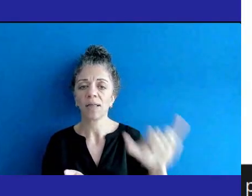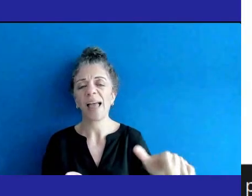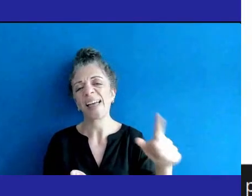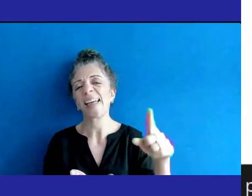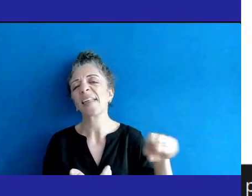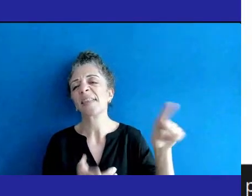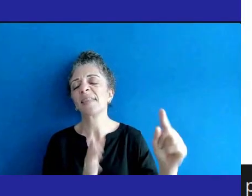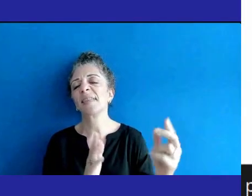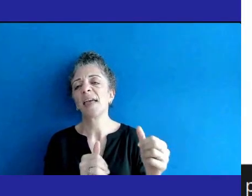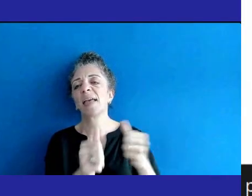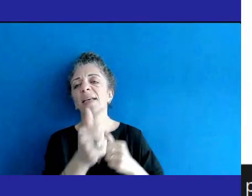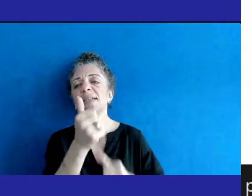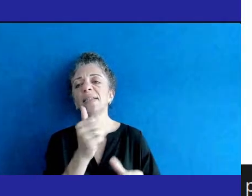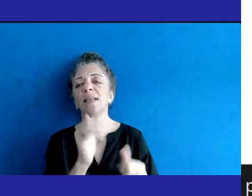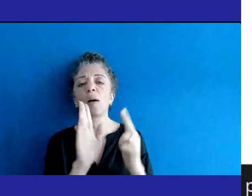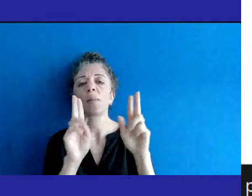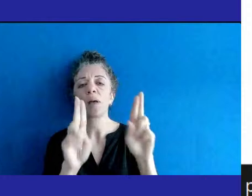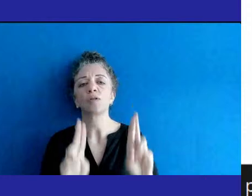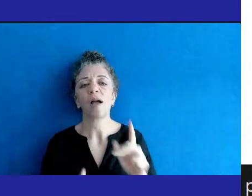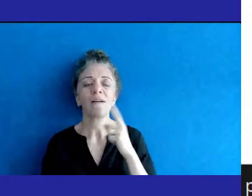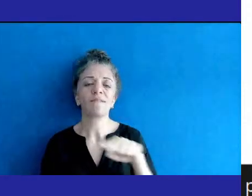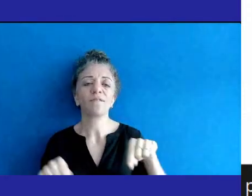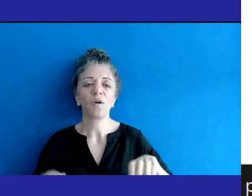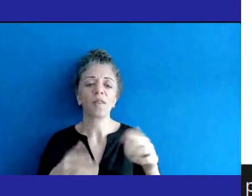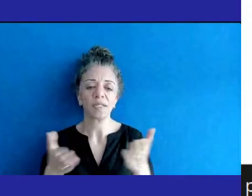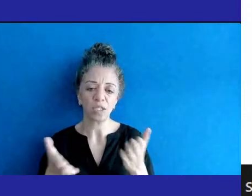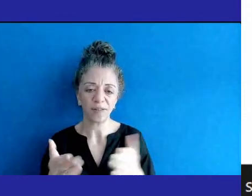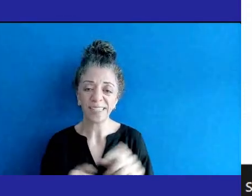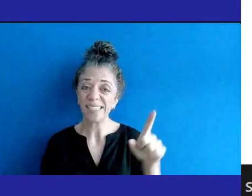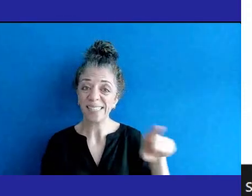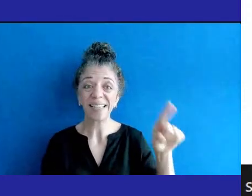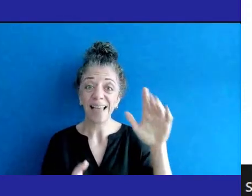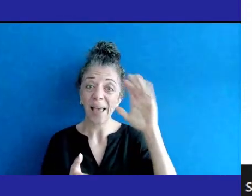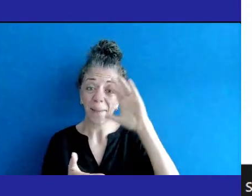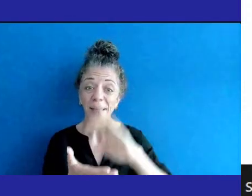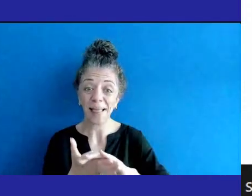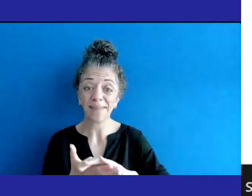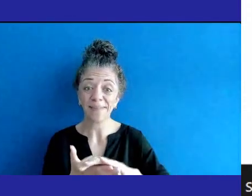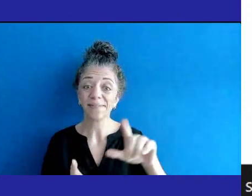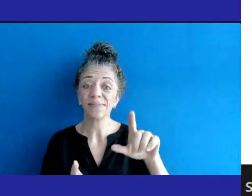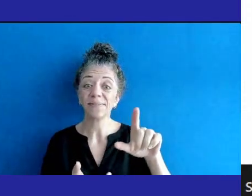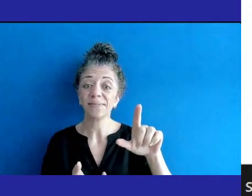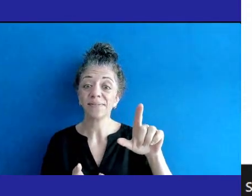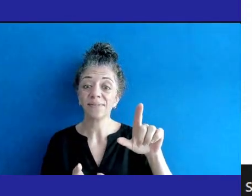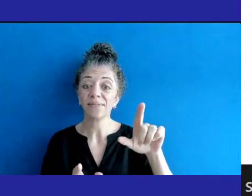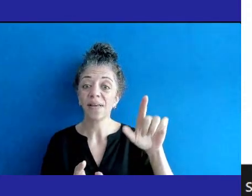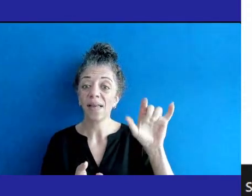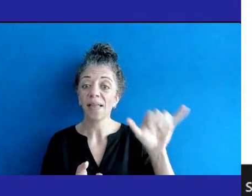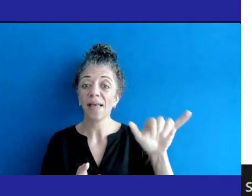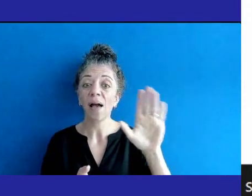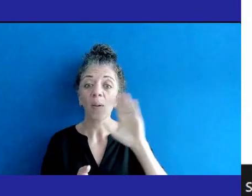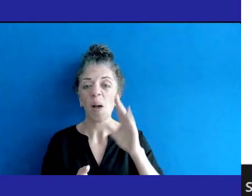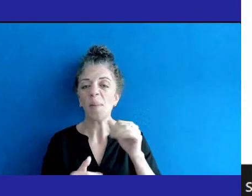services. They believe that they meet our requirements, but they are not MBWE certified in New York State. Next slide, please.